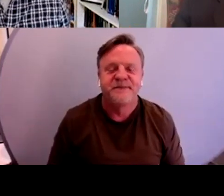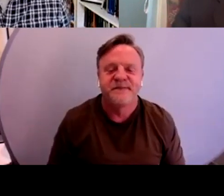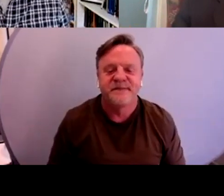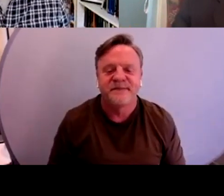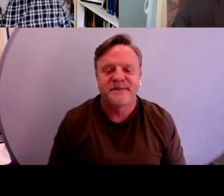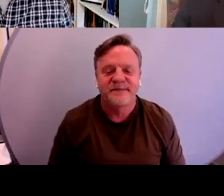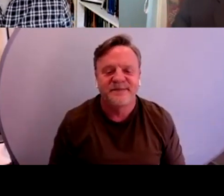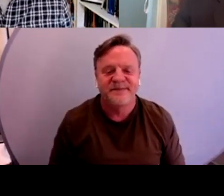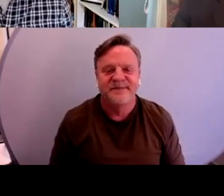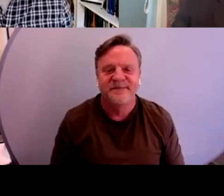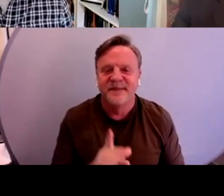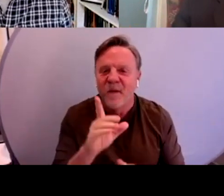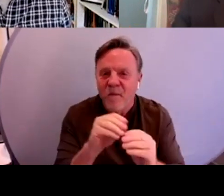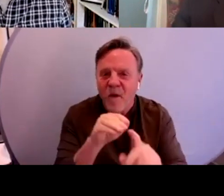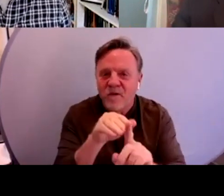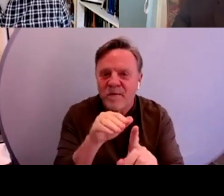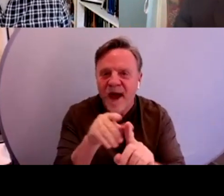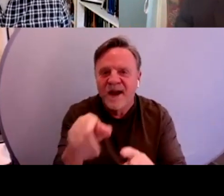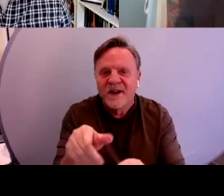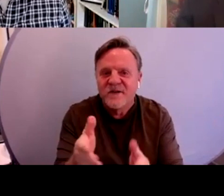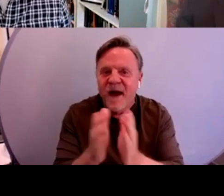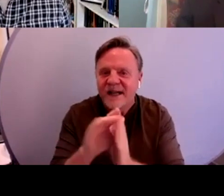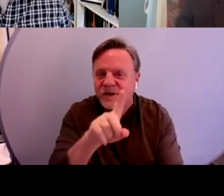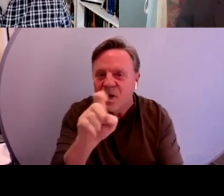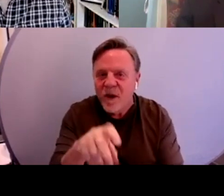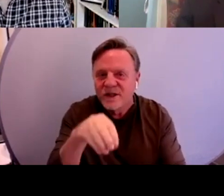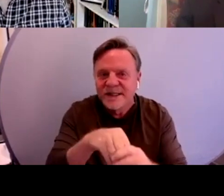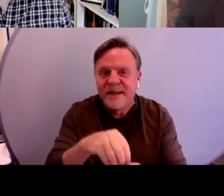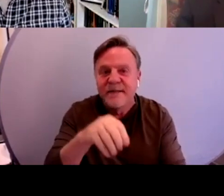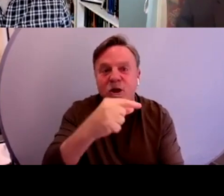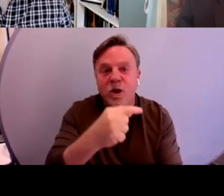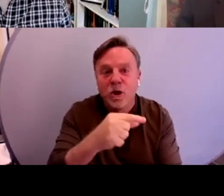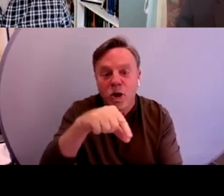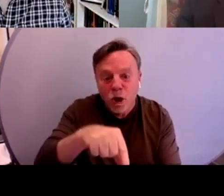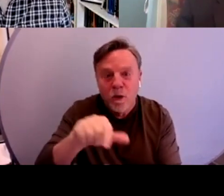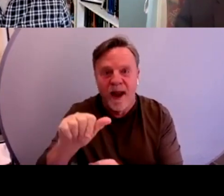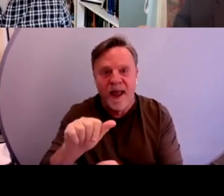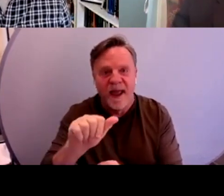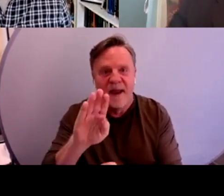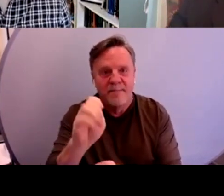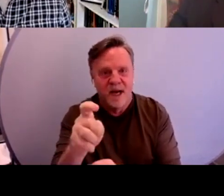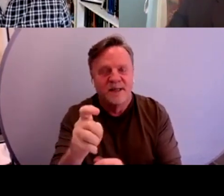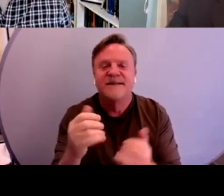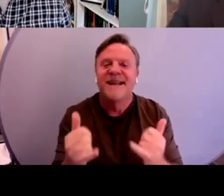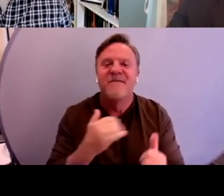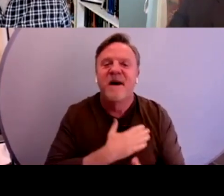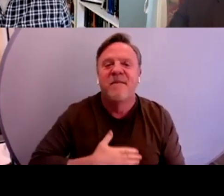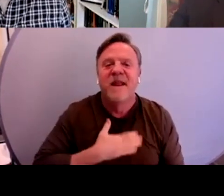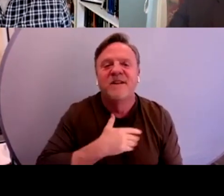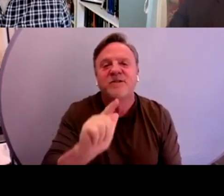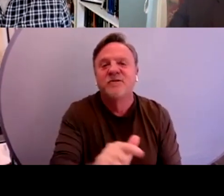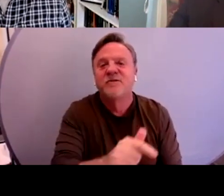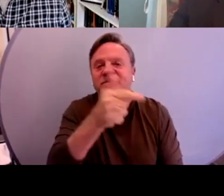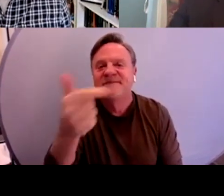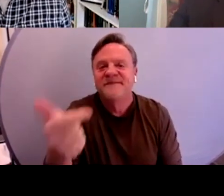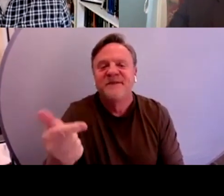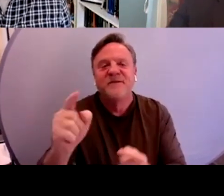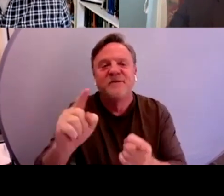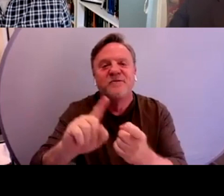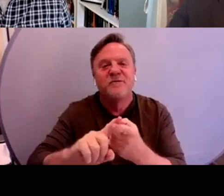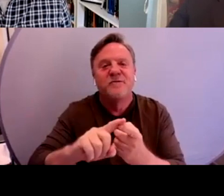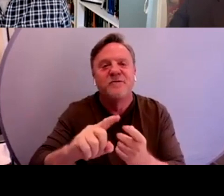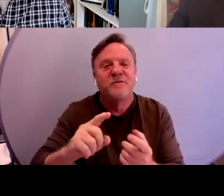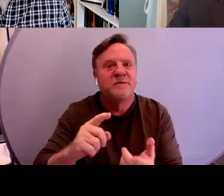One more reminder to post your questions in the Q&A box. And now it's my pleasure to turn this over to